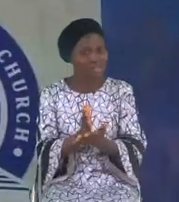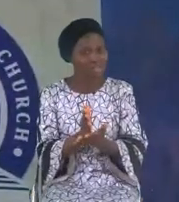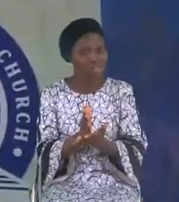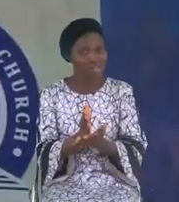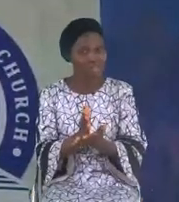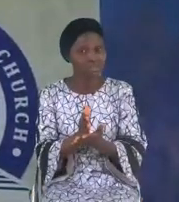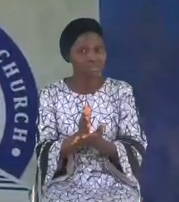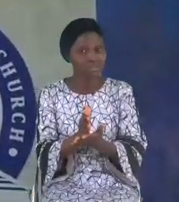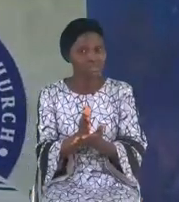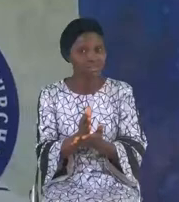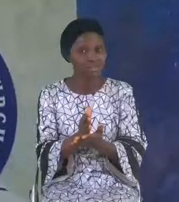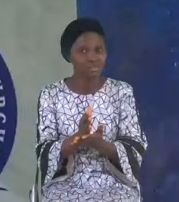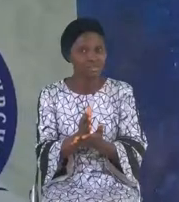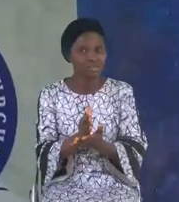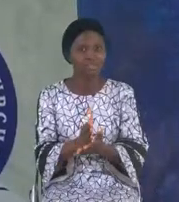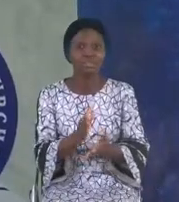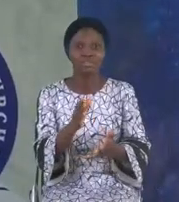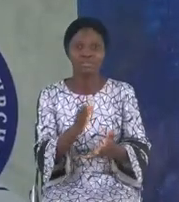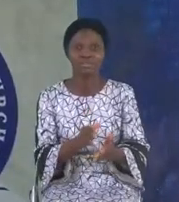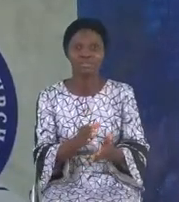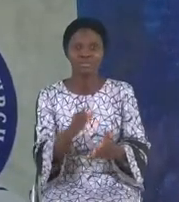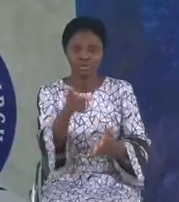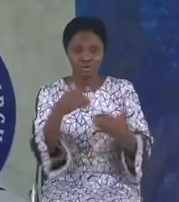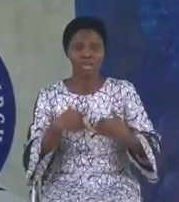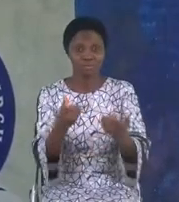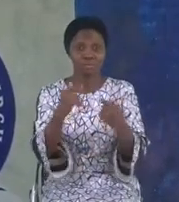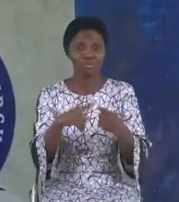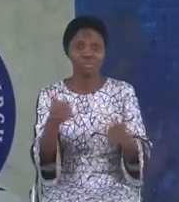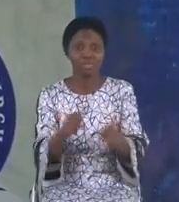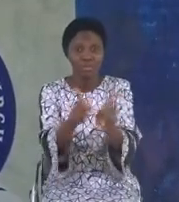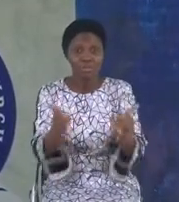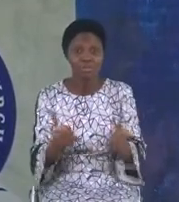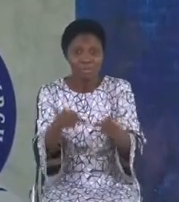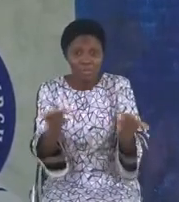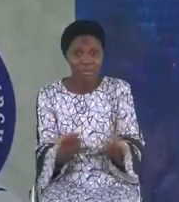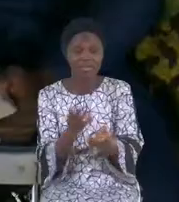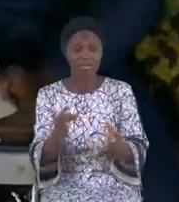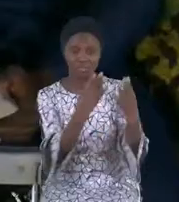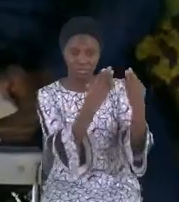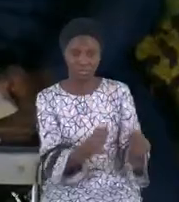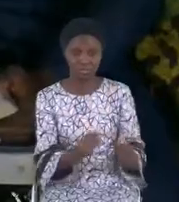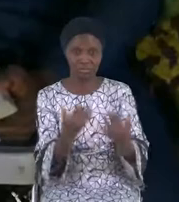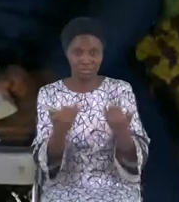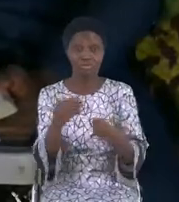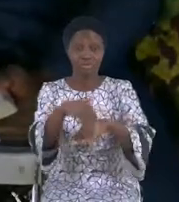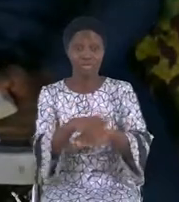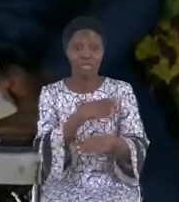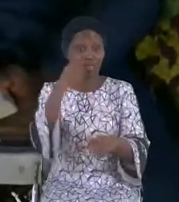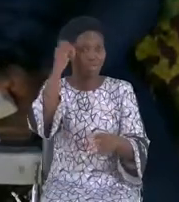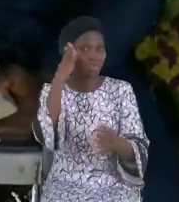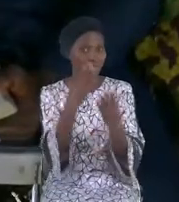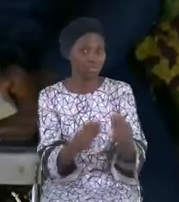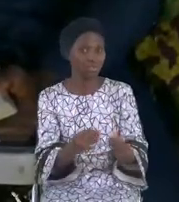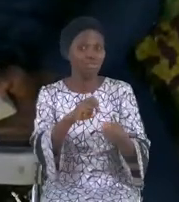have come to the place of solution tonight you'll solve the problem in your life and that your